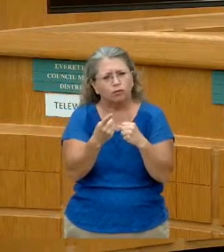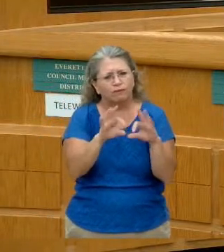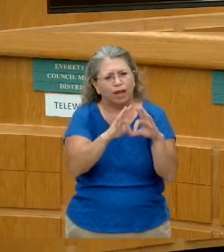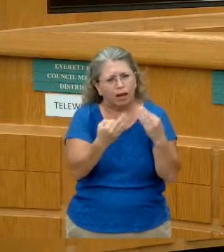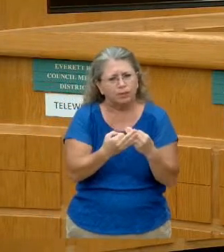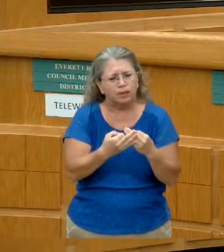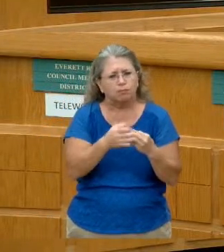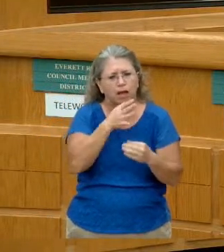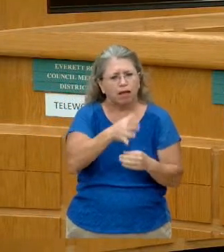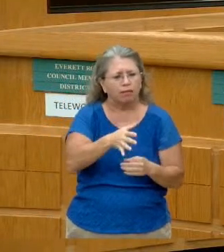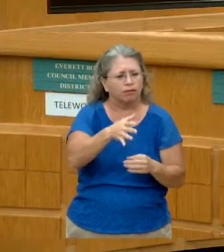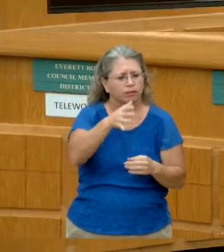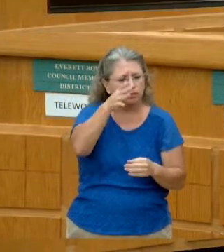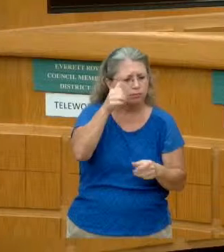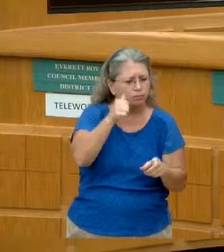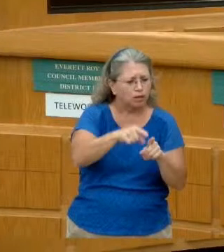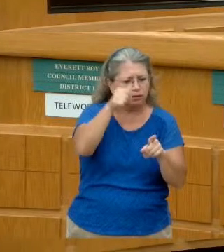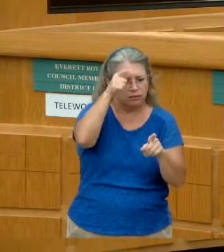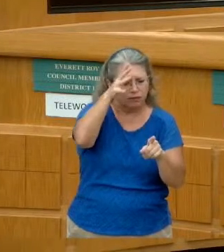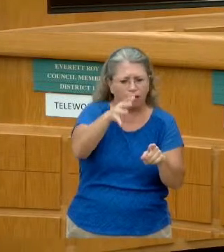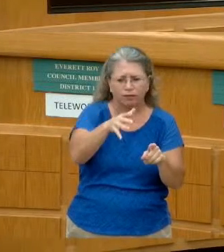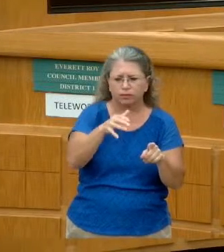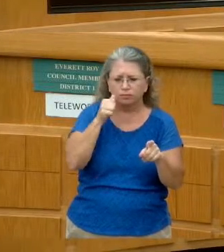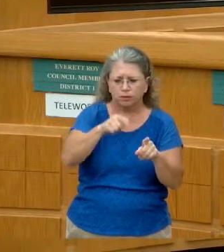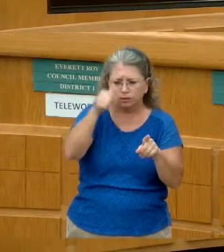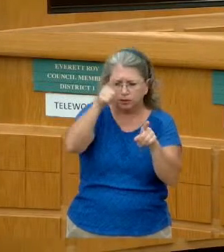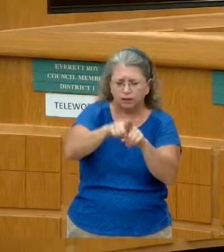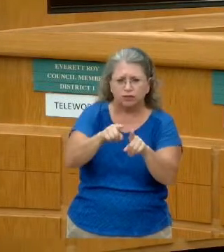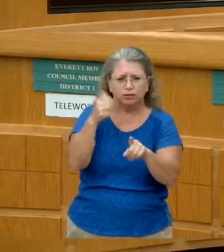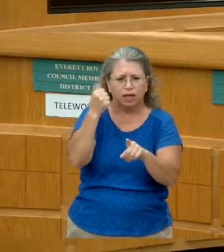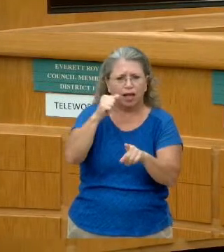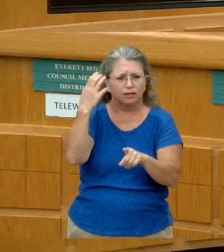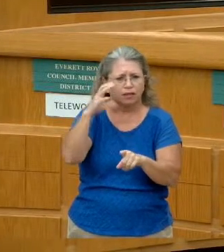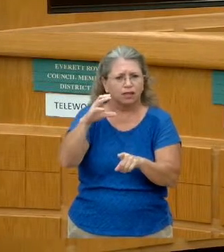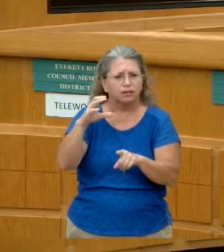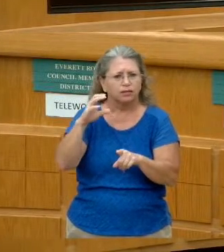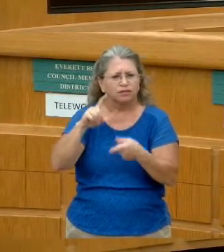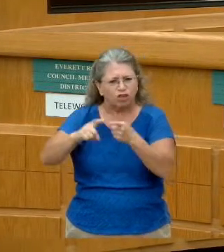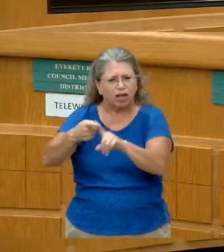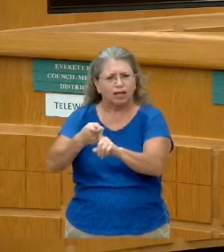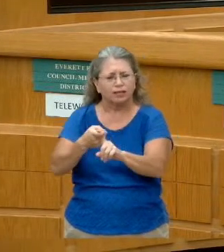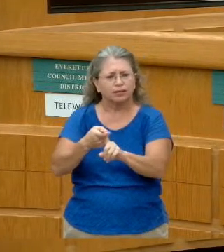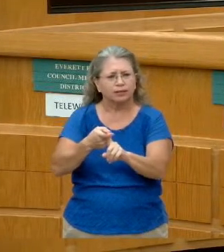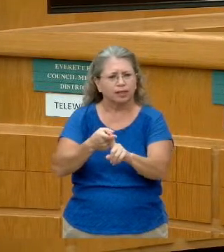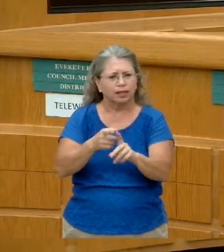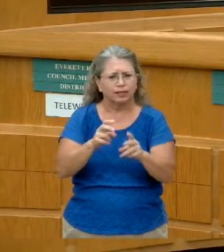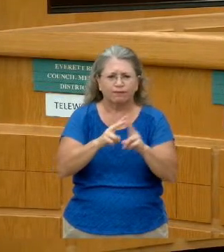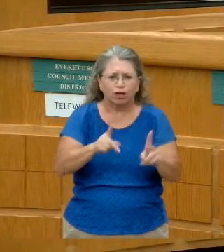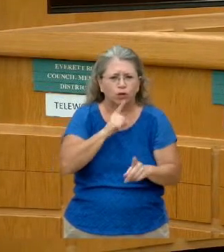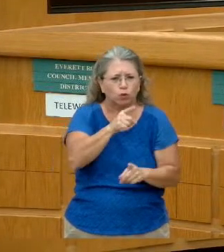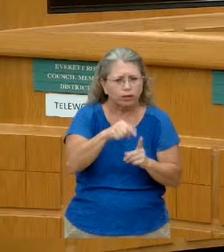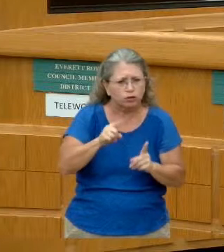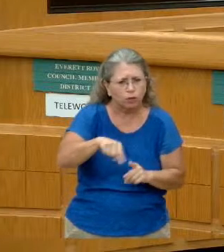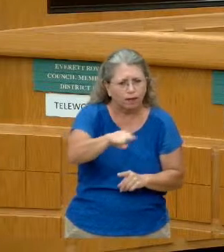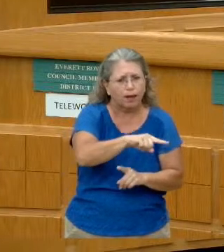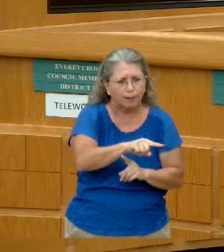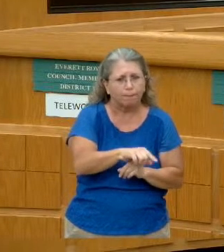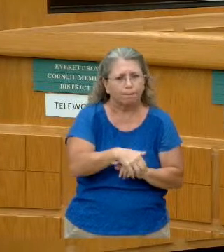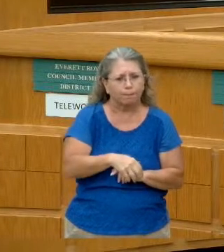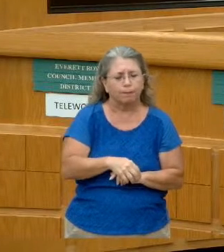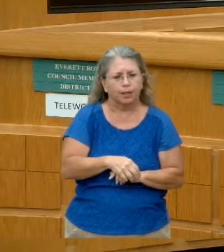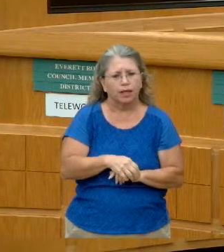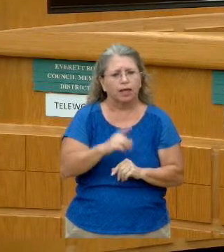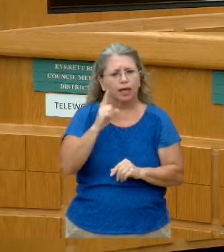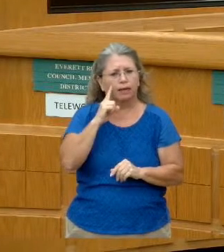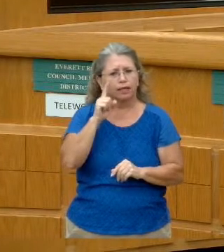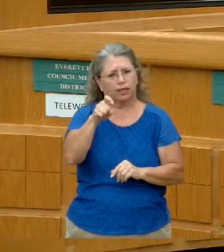uncles, aunts, many friends. It's very personal to them. It's very real. And I think we need to